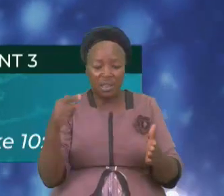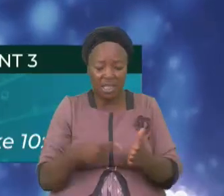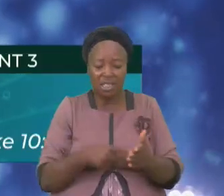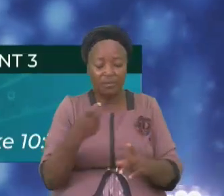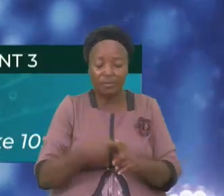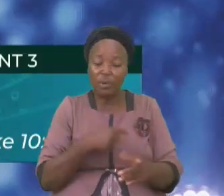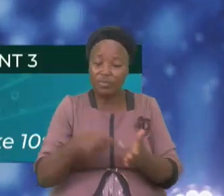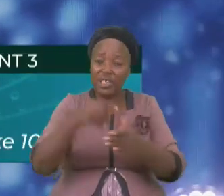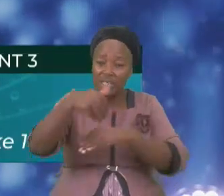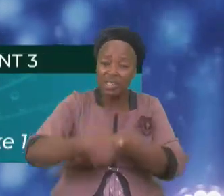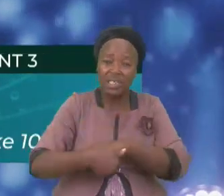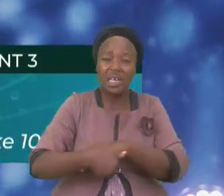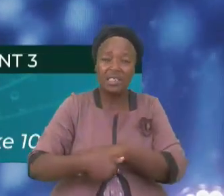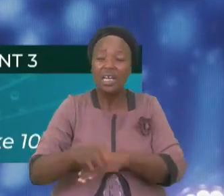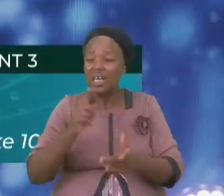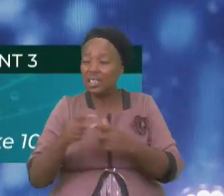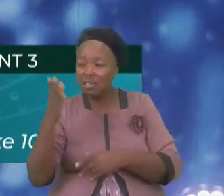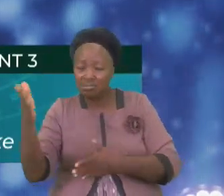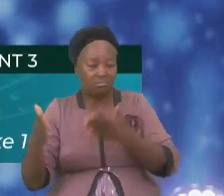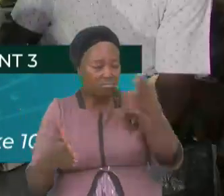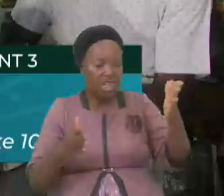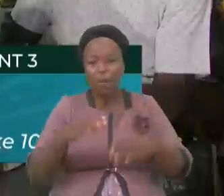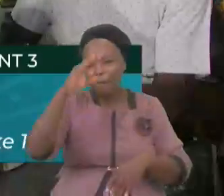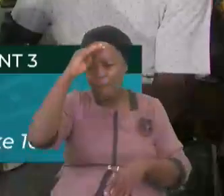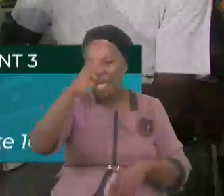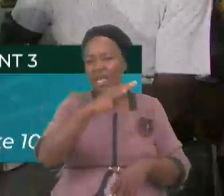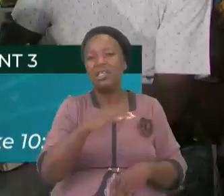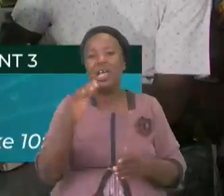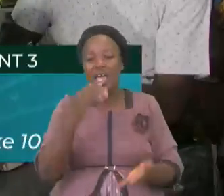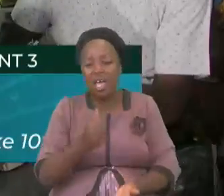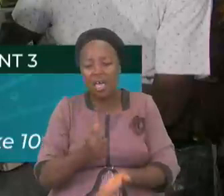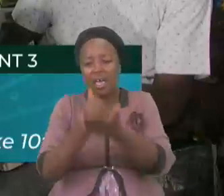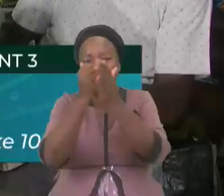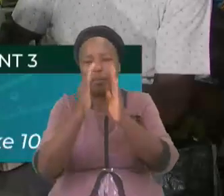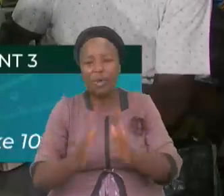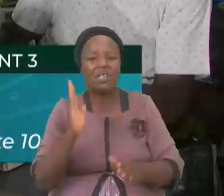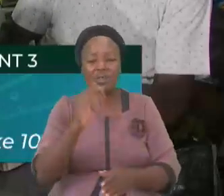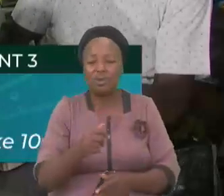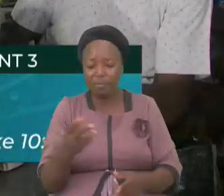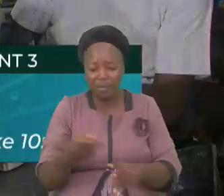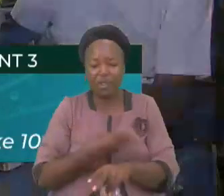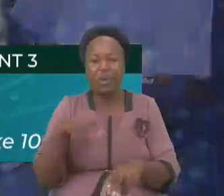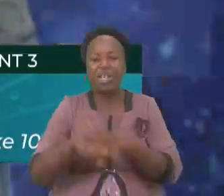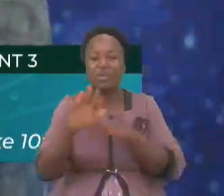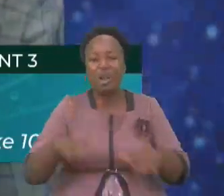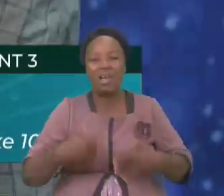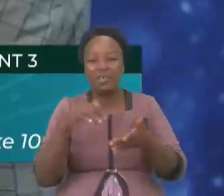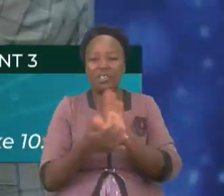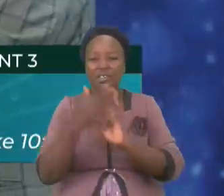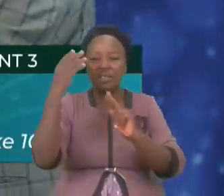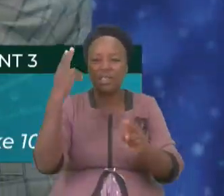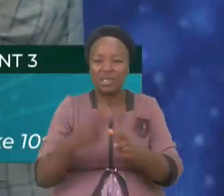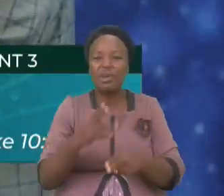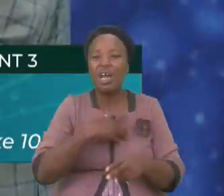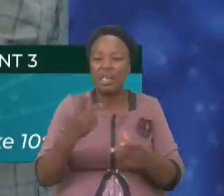Men, helpers will multiply in your life. And then the beast, that means for them,